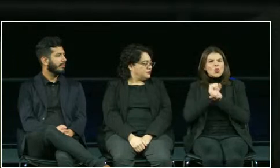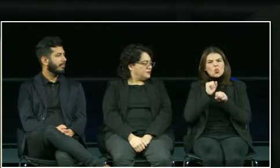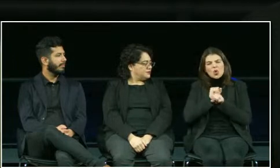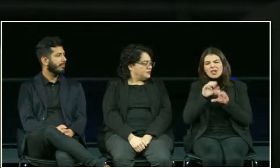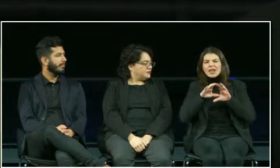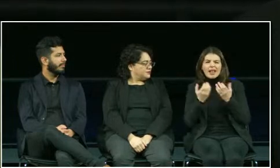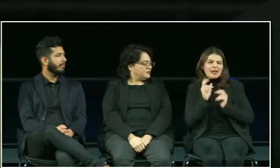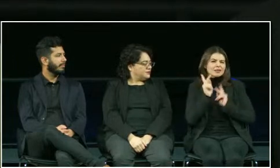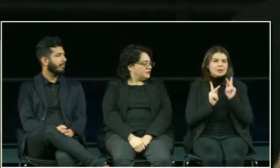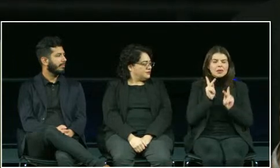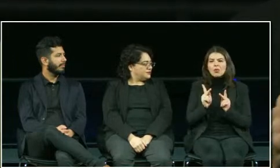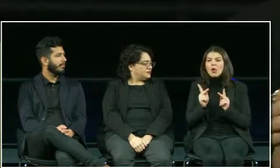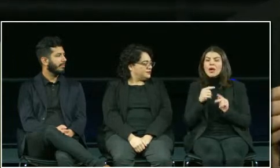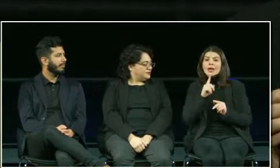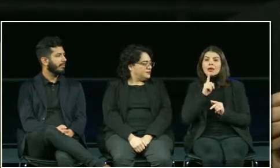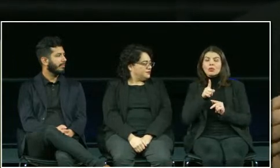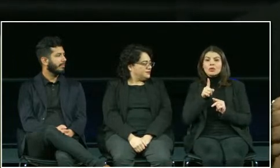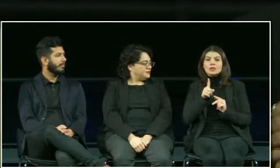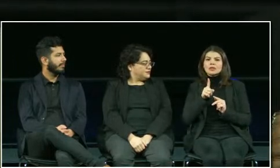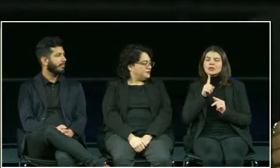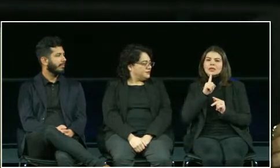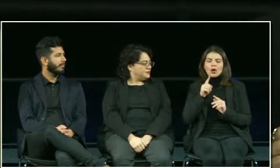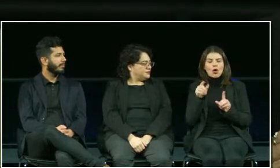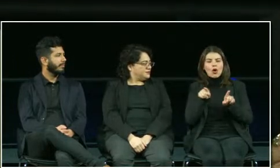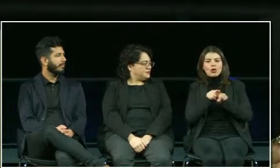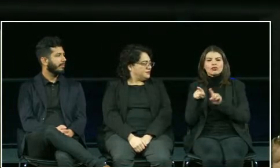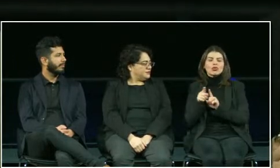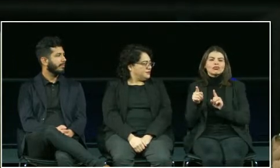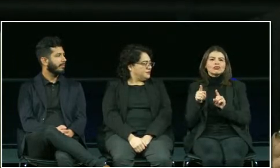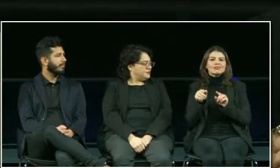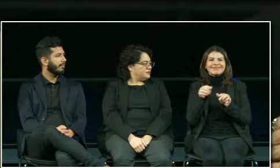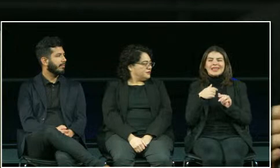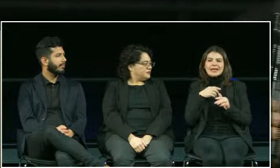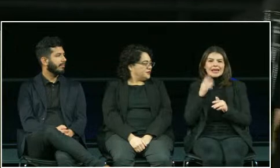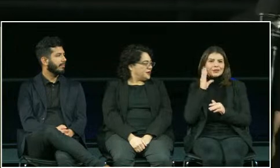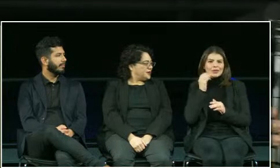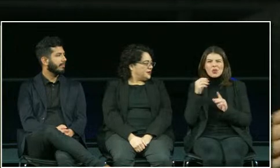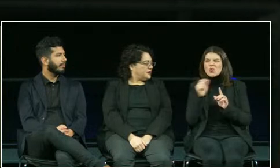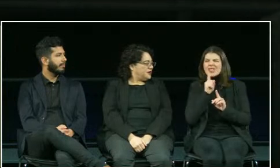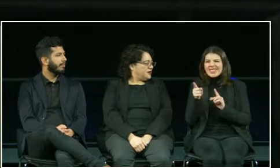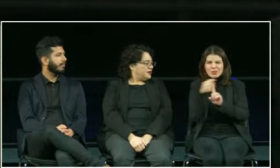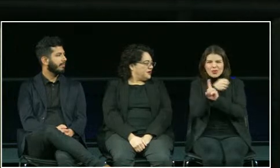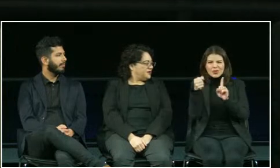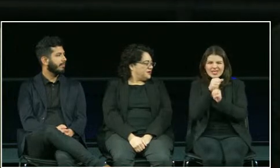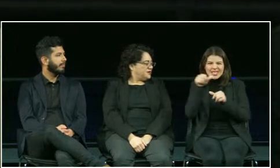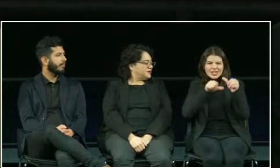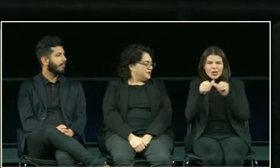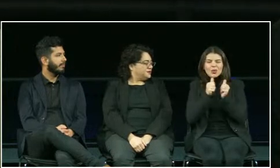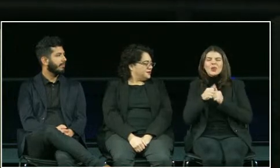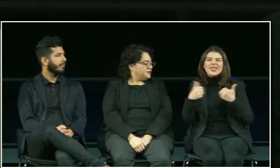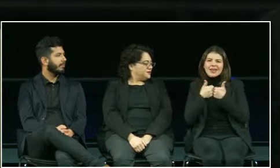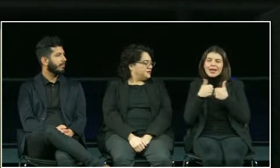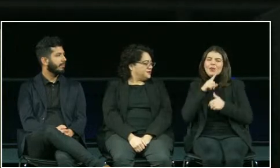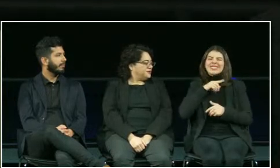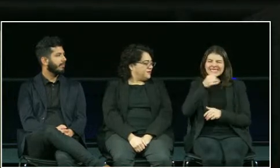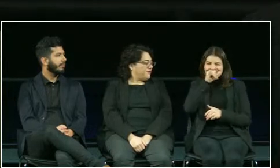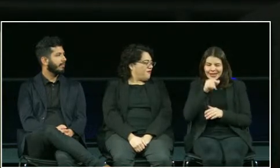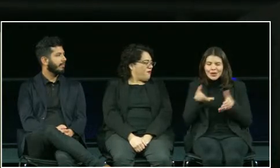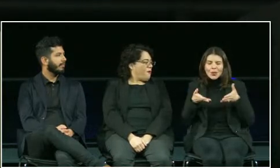class, who were sort of hurling abuse at each other throughout the whole game in a very fiery, combative kind of way.